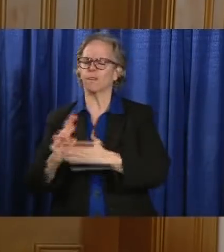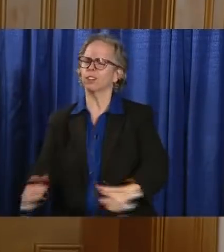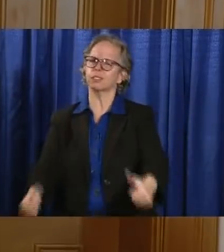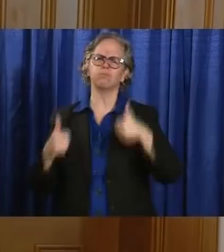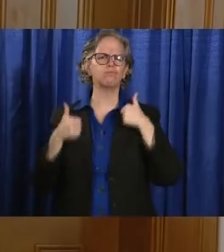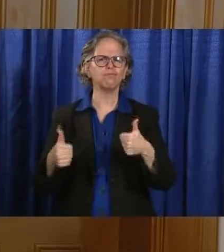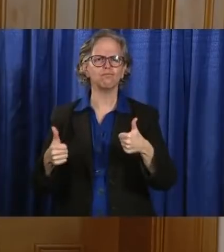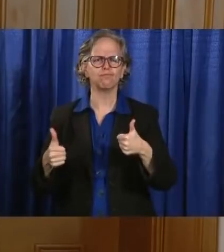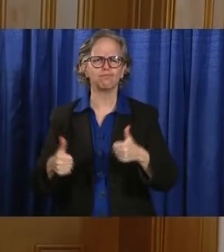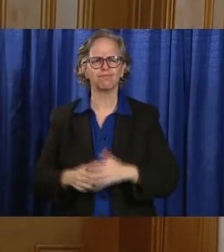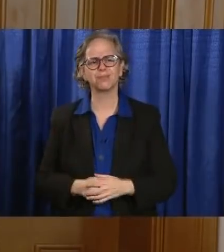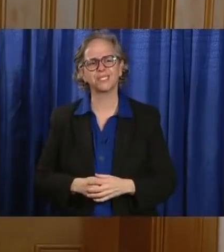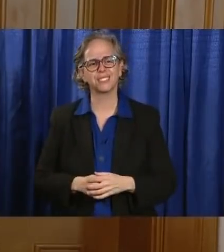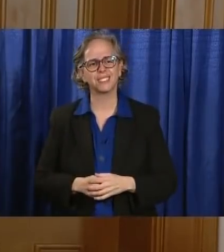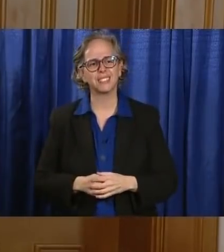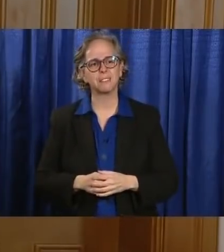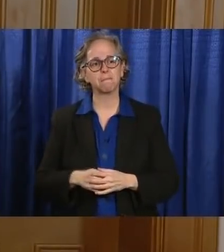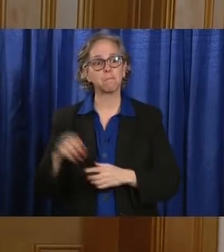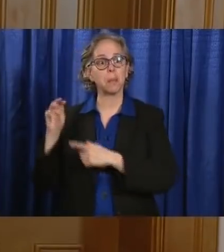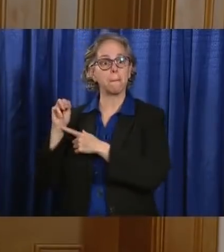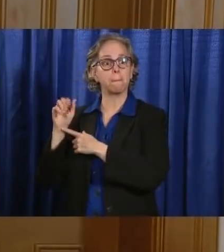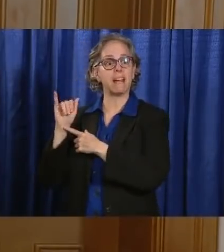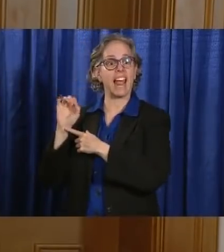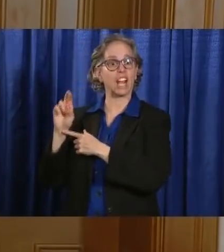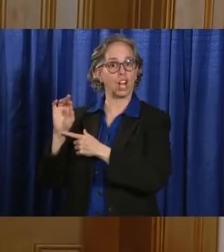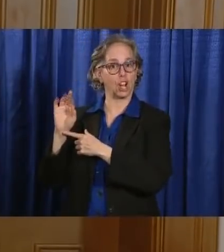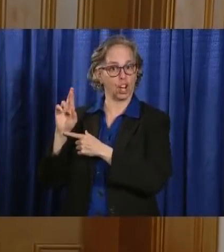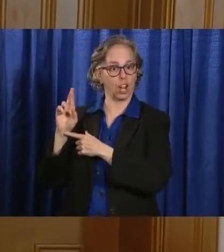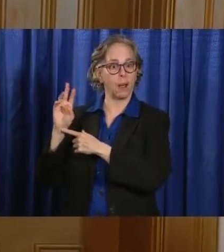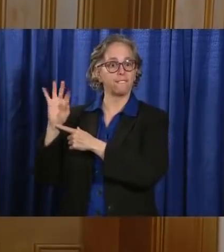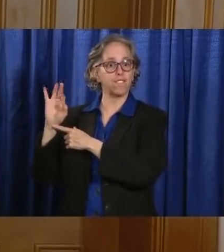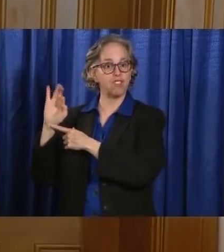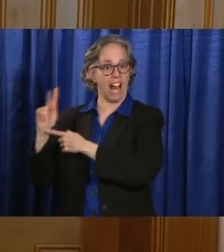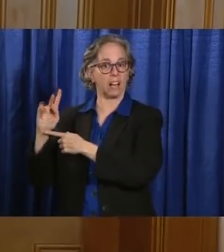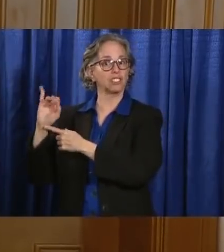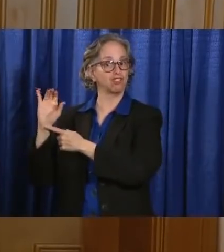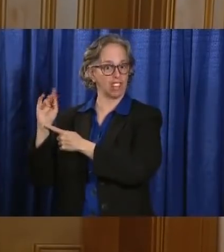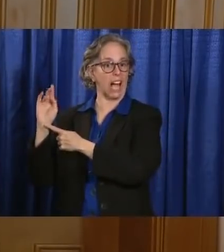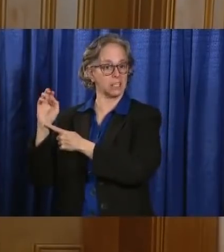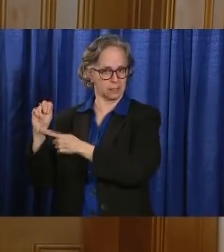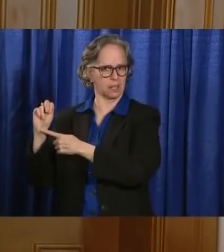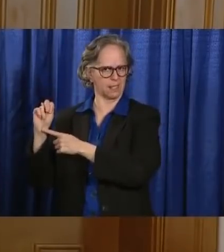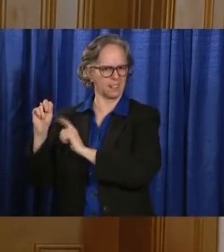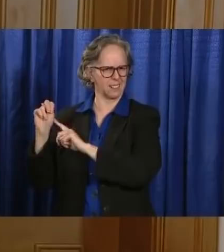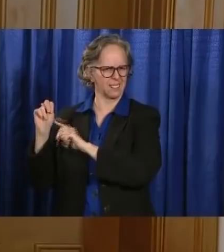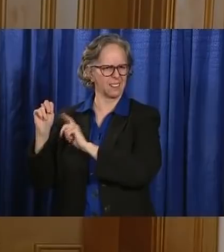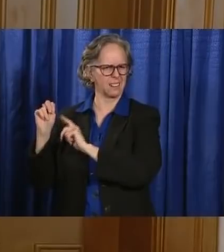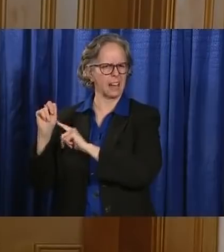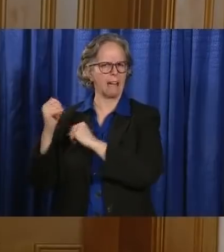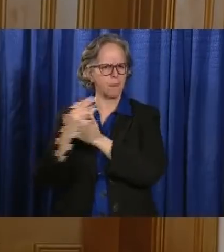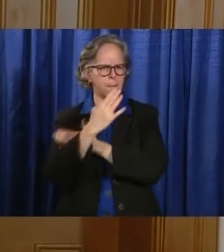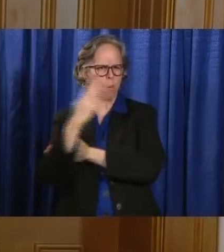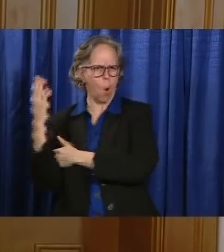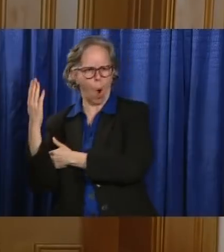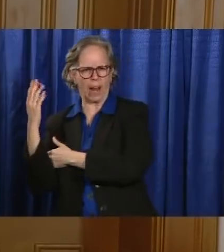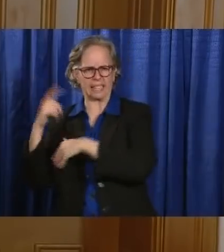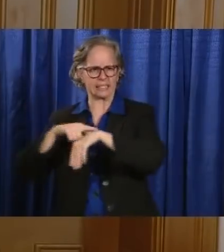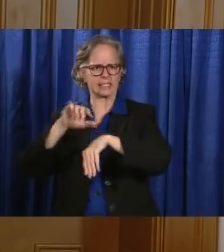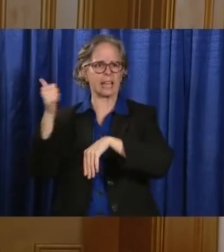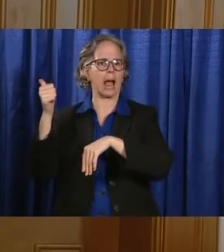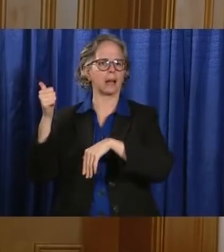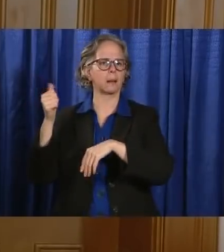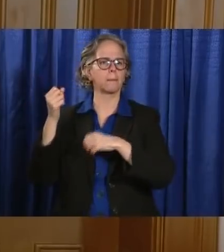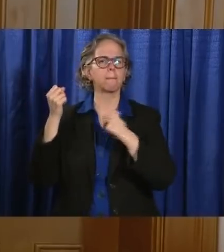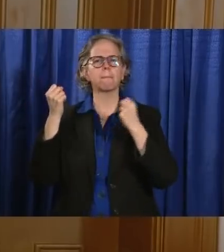Jackson, every morning at 10:30 we have a phone call with many of the mayors around the state. He sent us